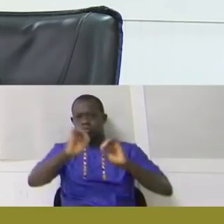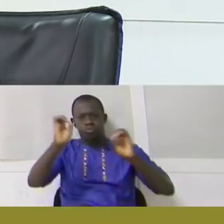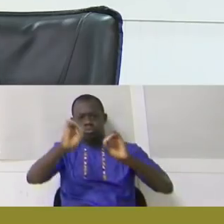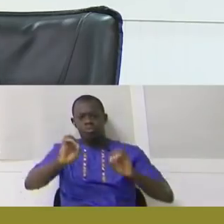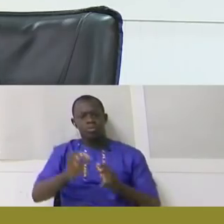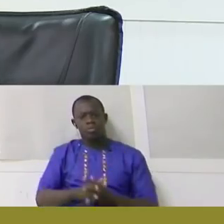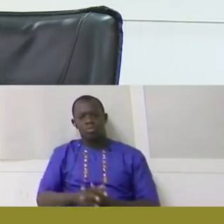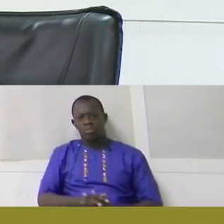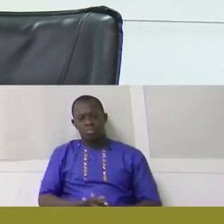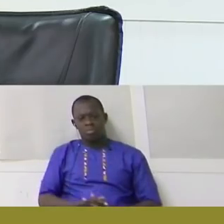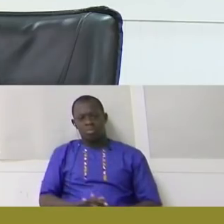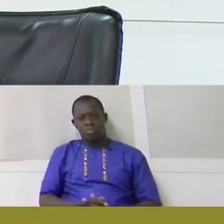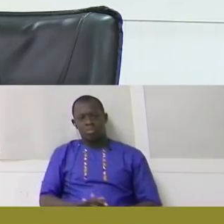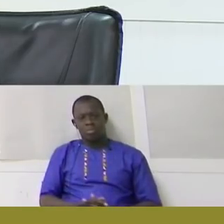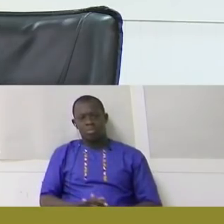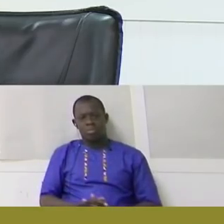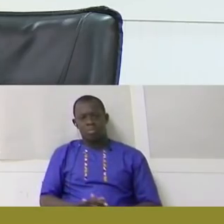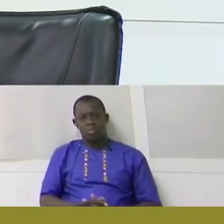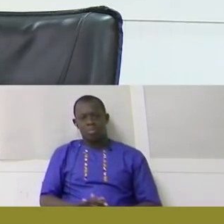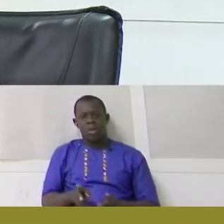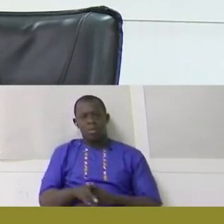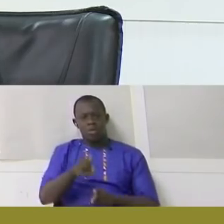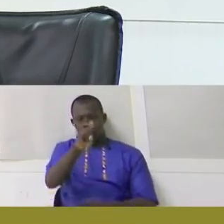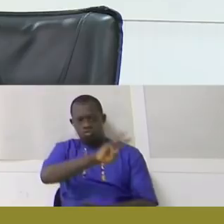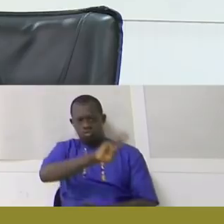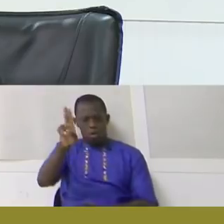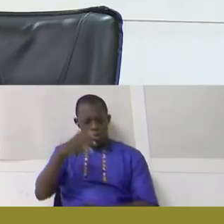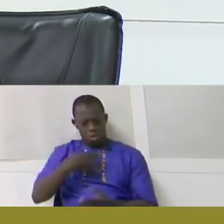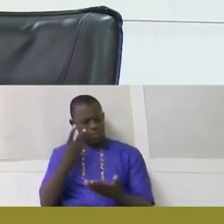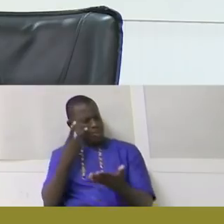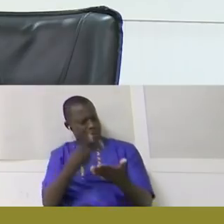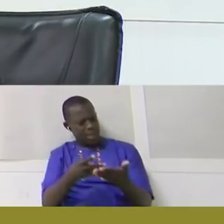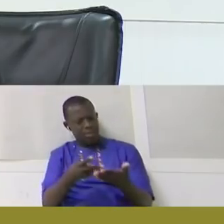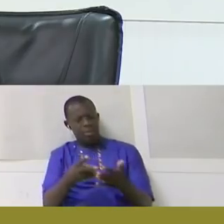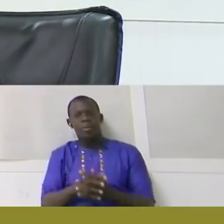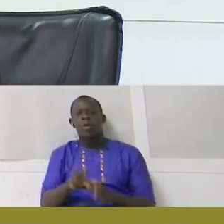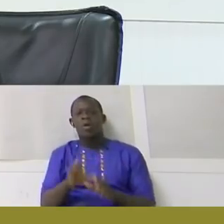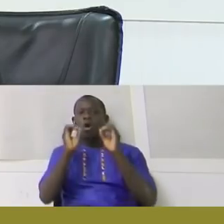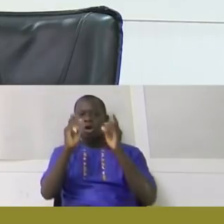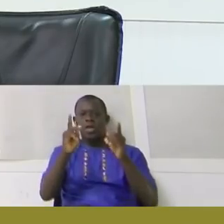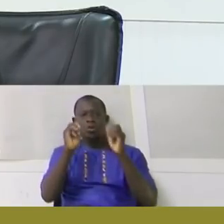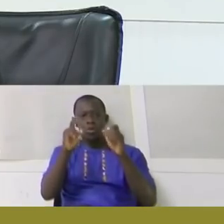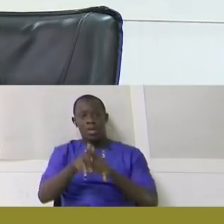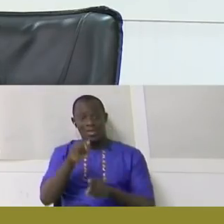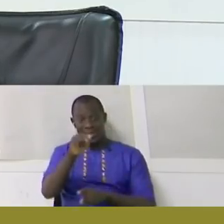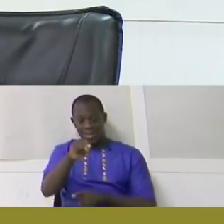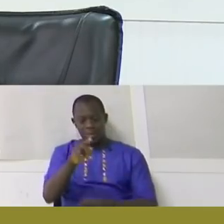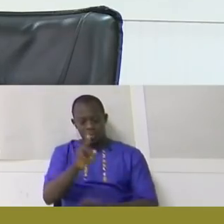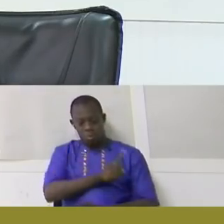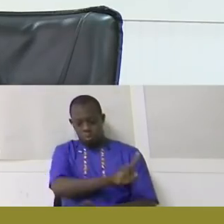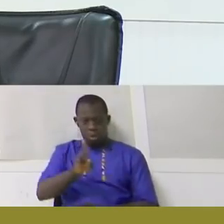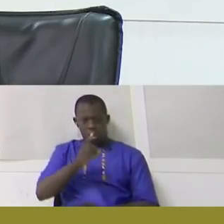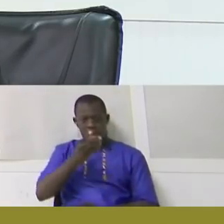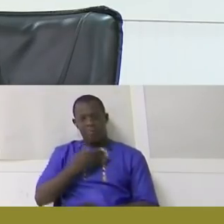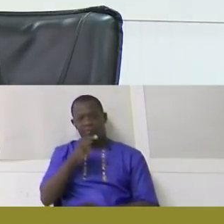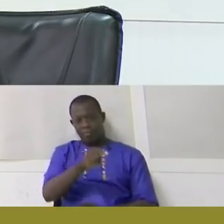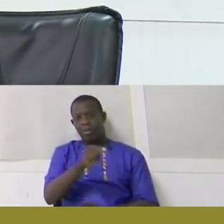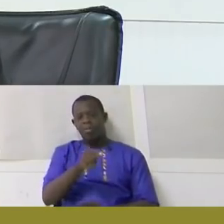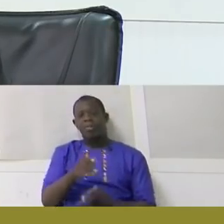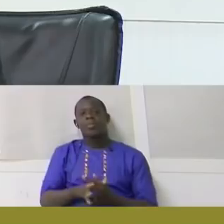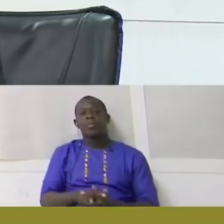and I told him, I have not seen. Mune ma, you don't want to see. He said, well, you don't want to see. Okay, li ñun la. He said, well, this is